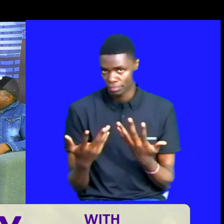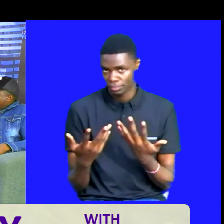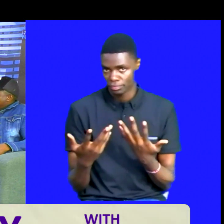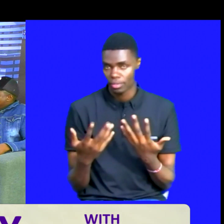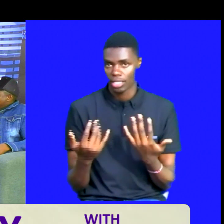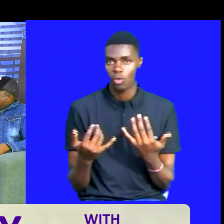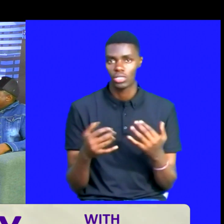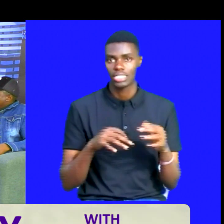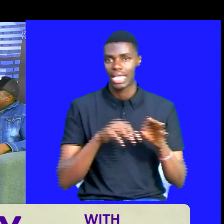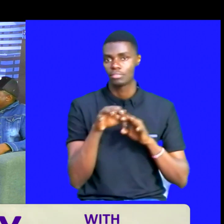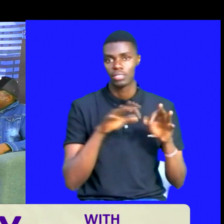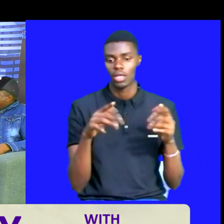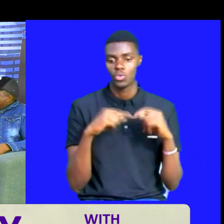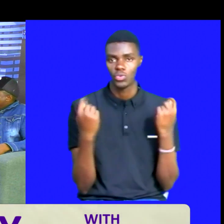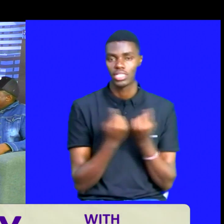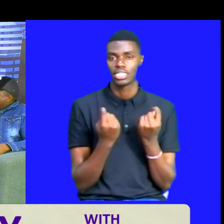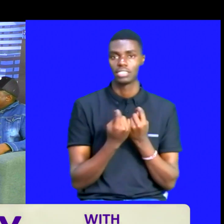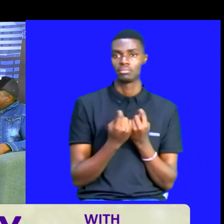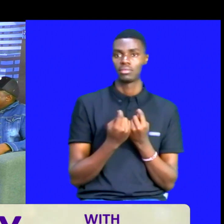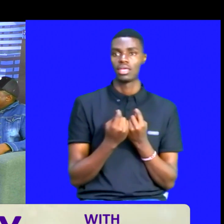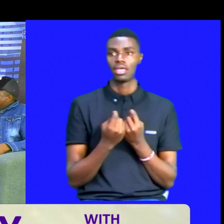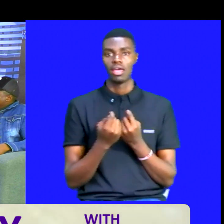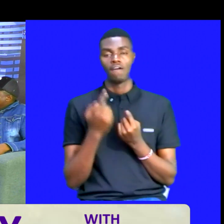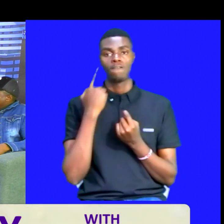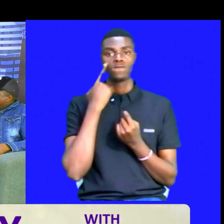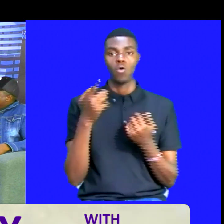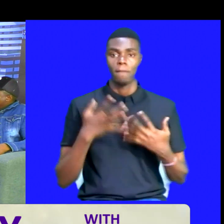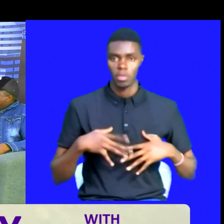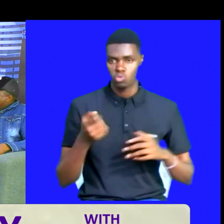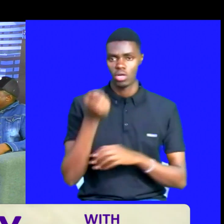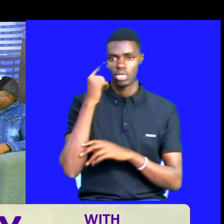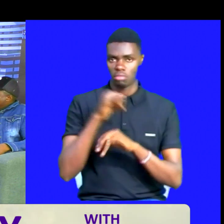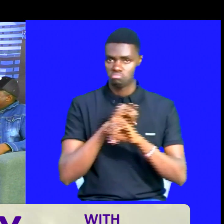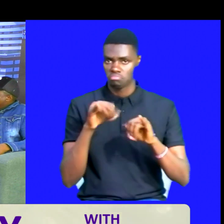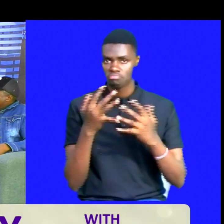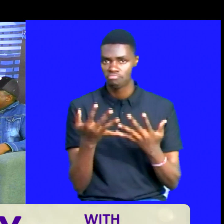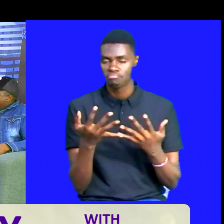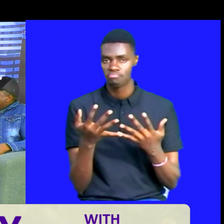the layout of how the team is, and maybe for people to understand that